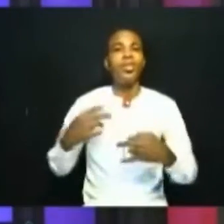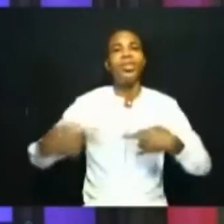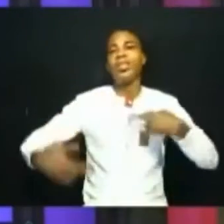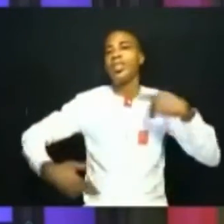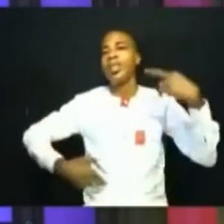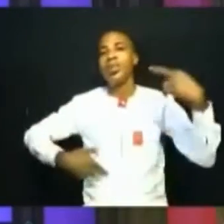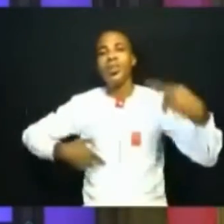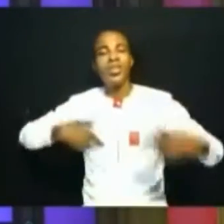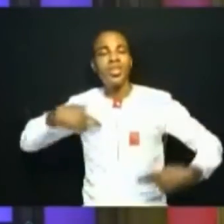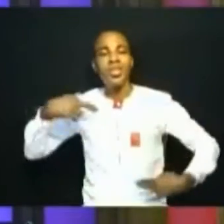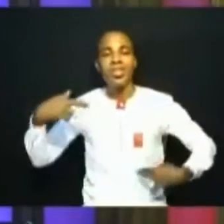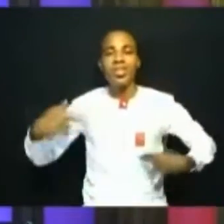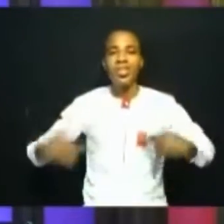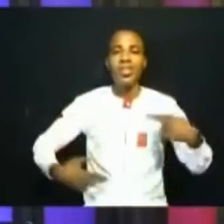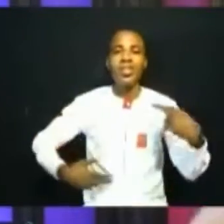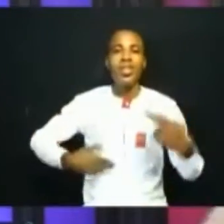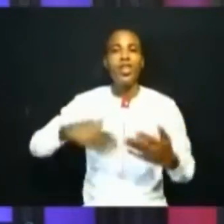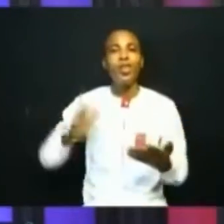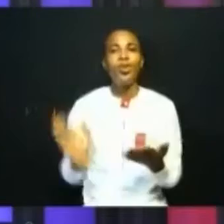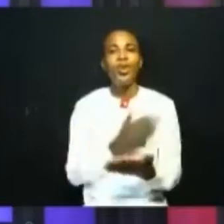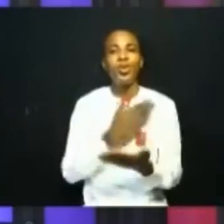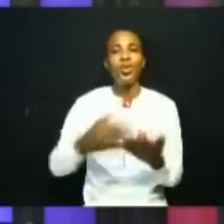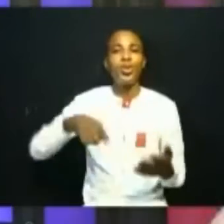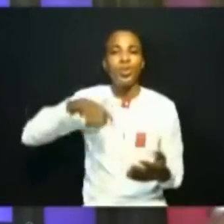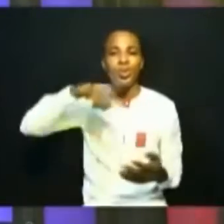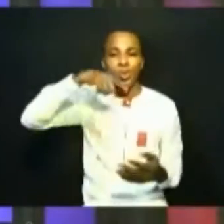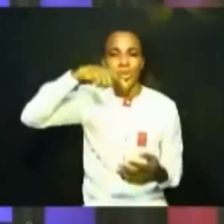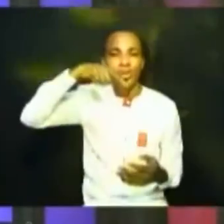Yerusi into jom de de